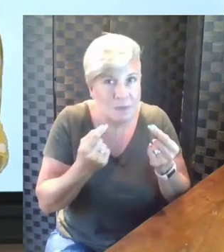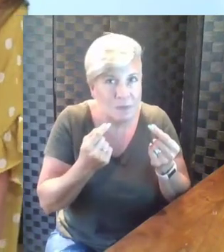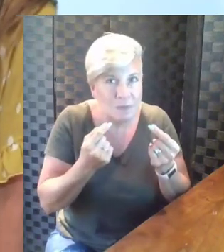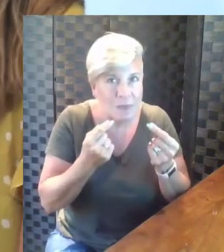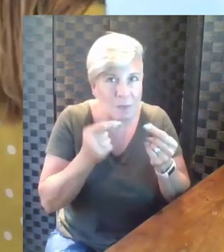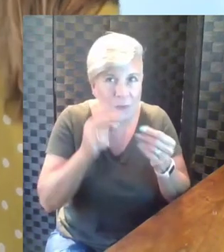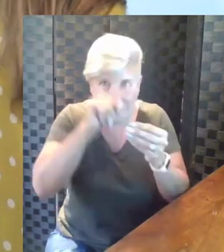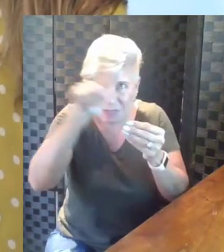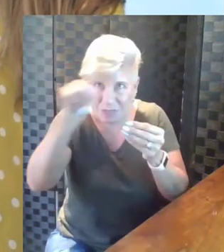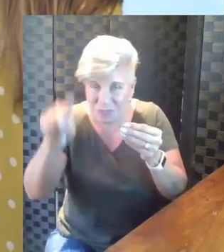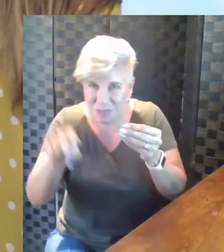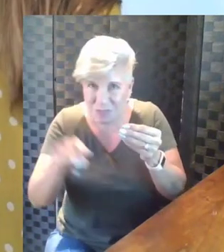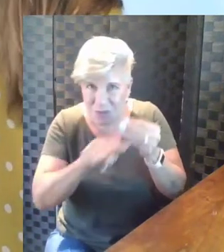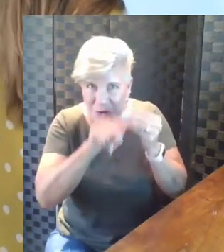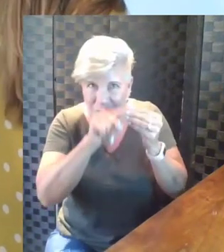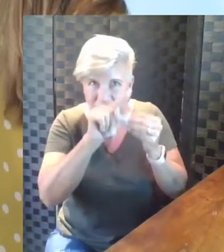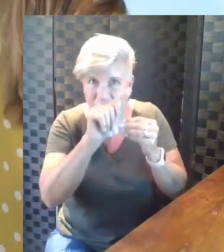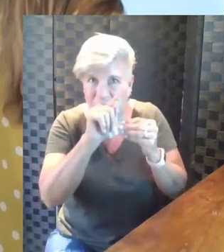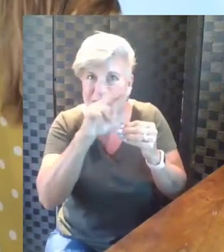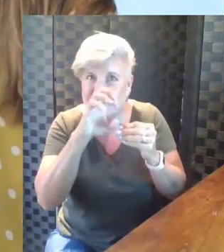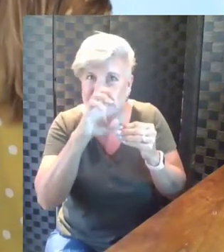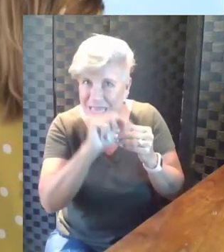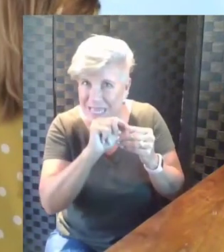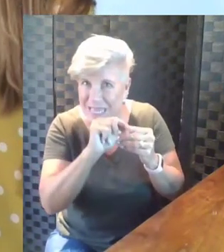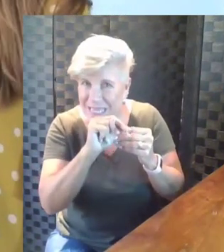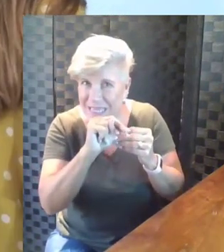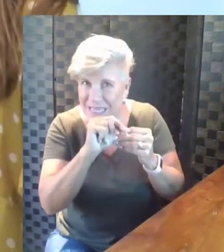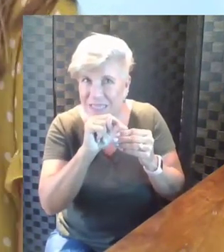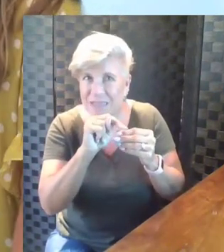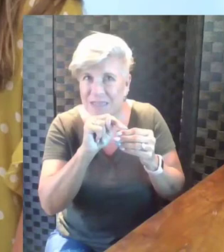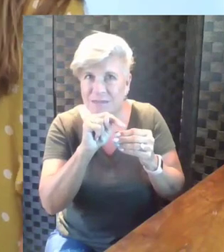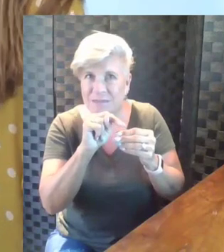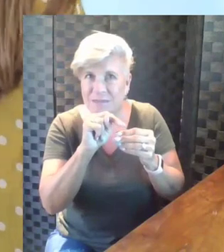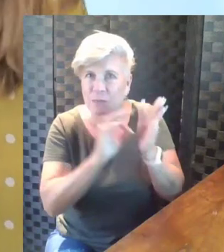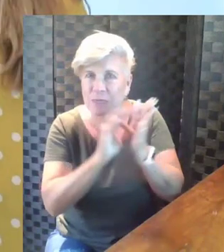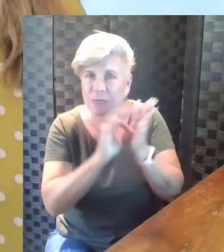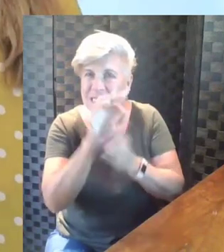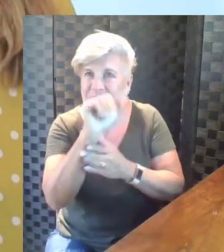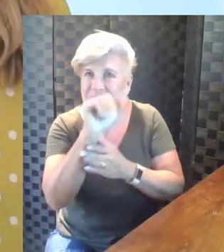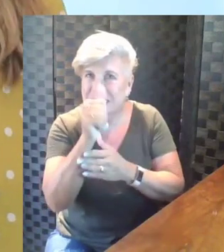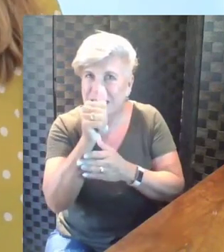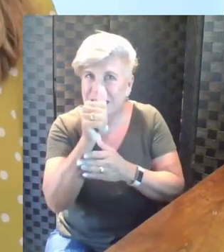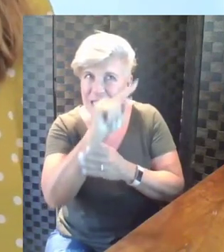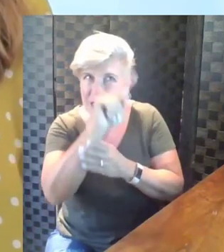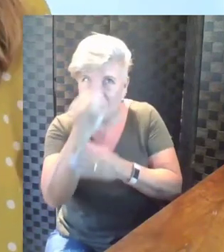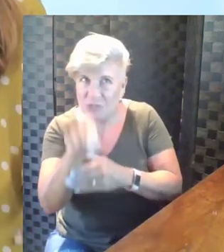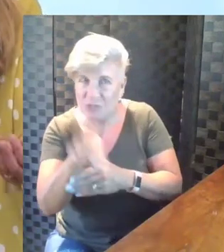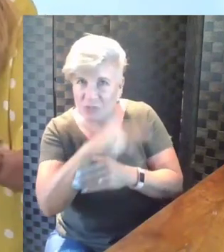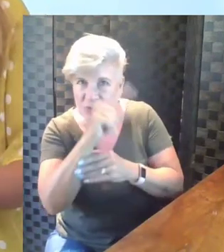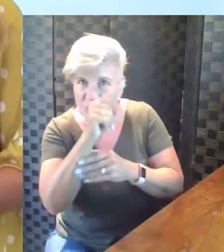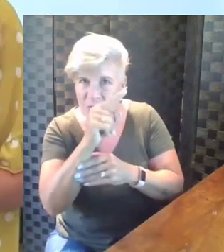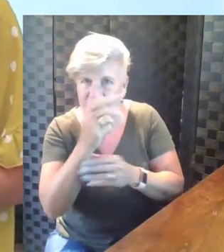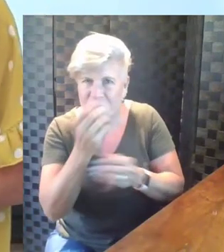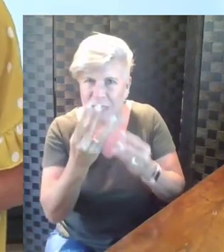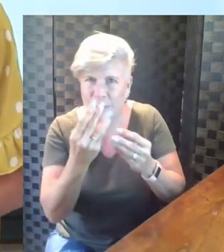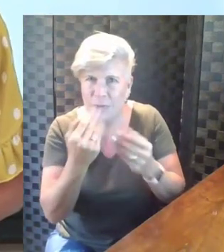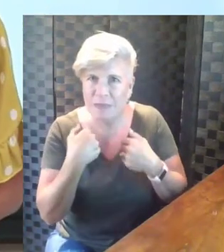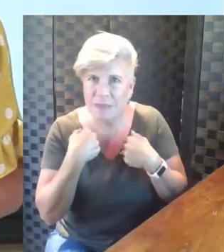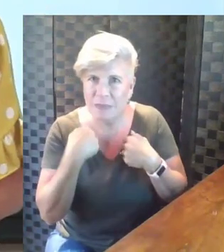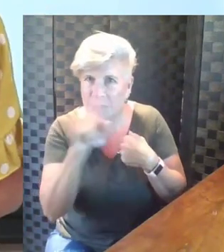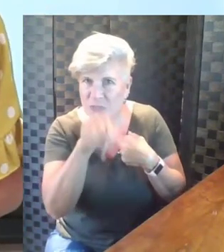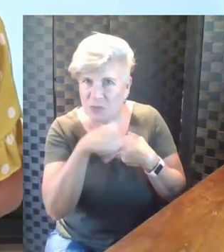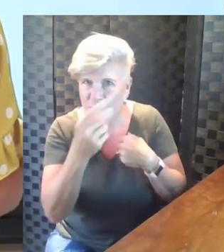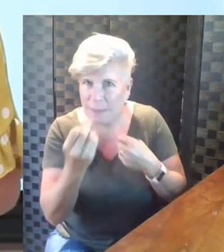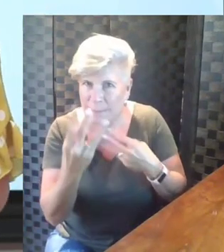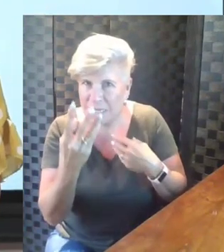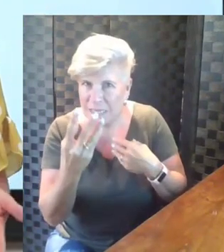the screen, and I showed you how we could put a circle, or a loose-looking circle, around a group of those. And how many did we actually